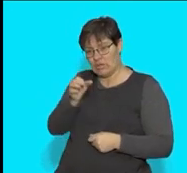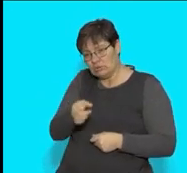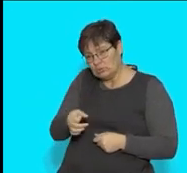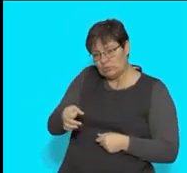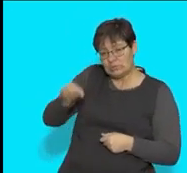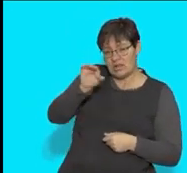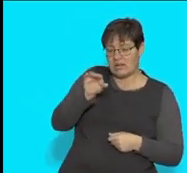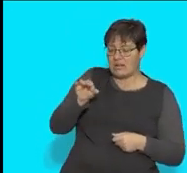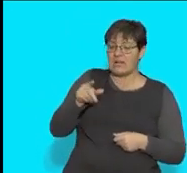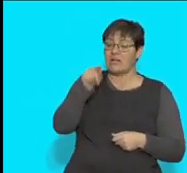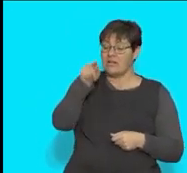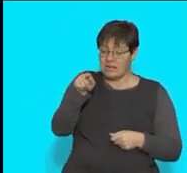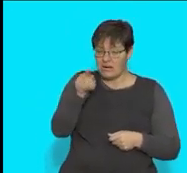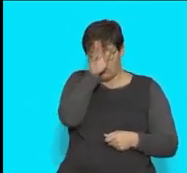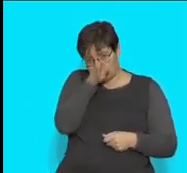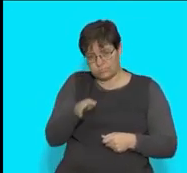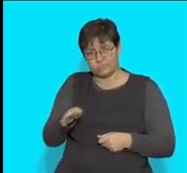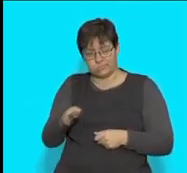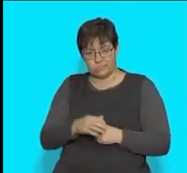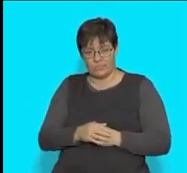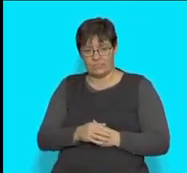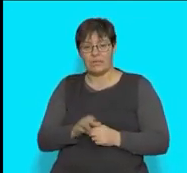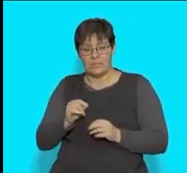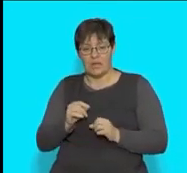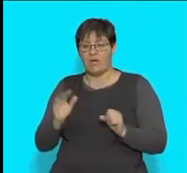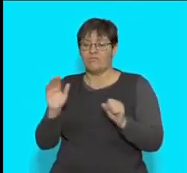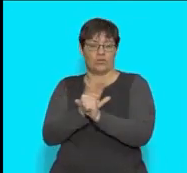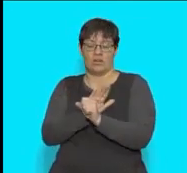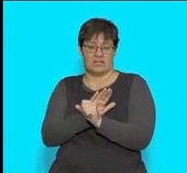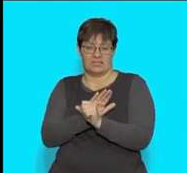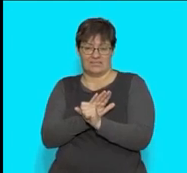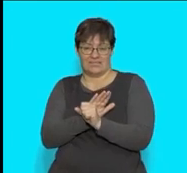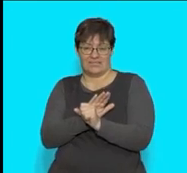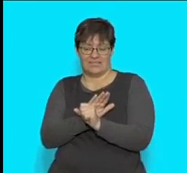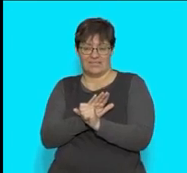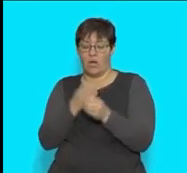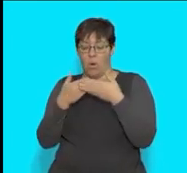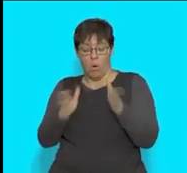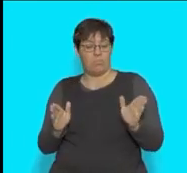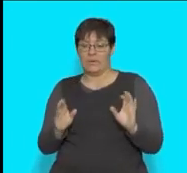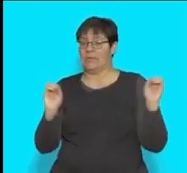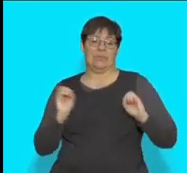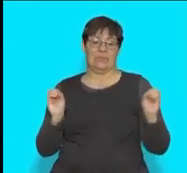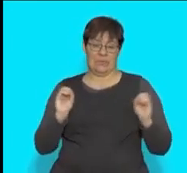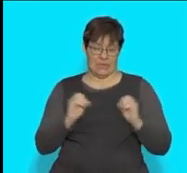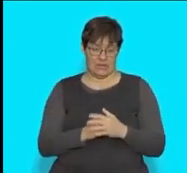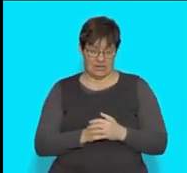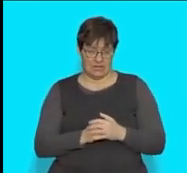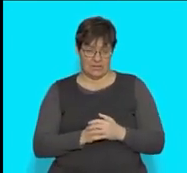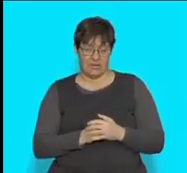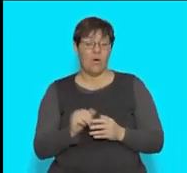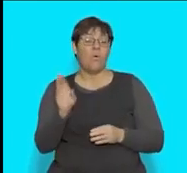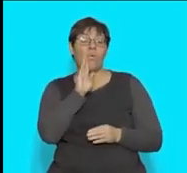guys, these collecting tubules are solid. They do not open, right?